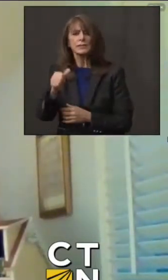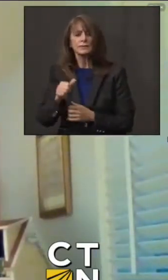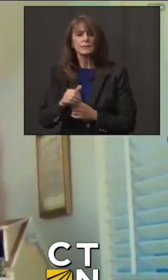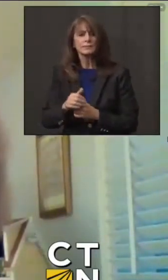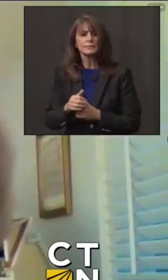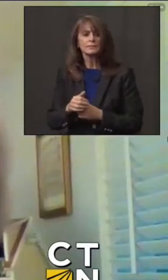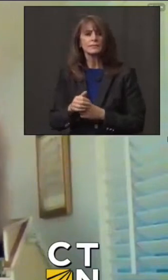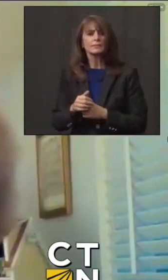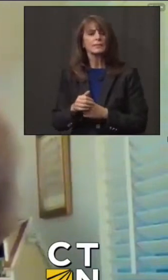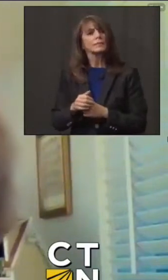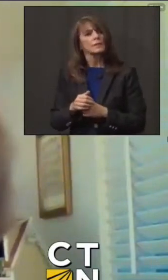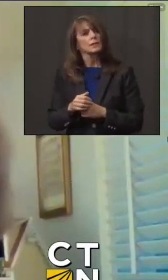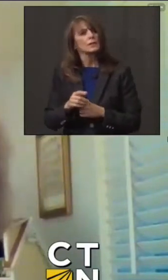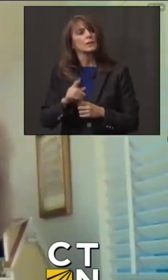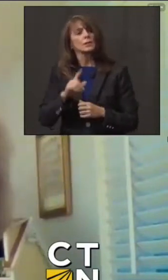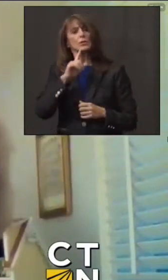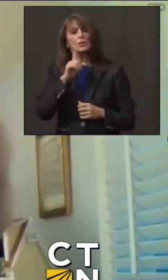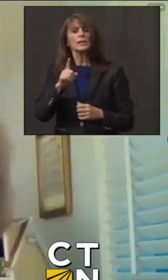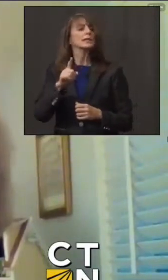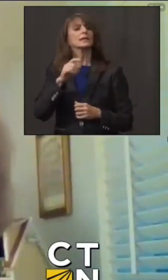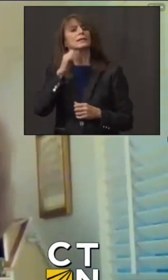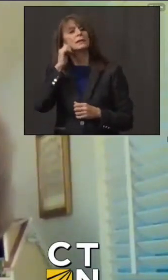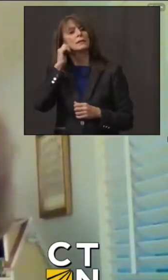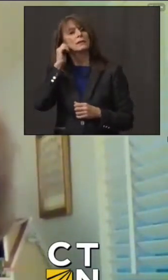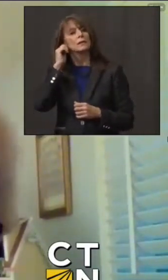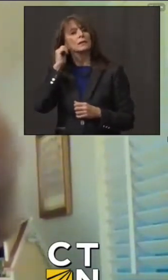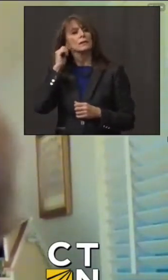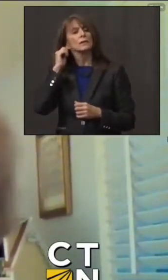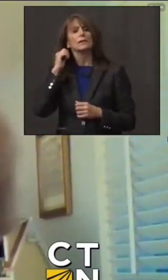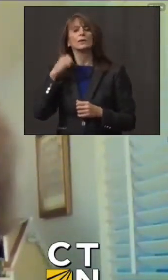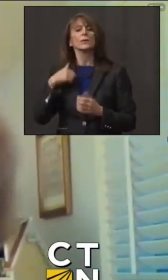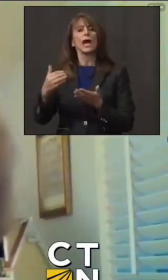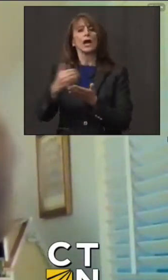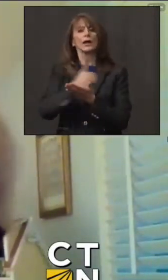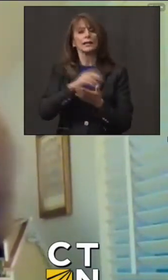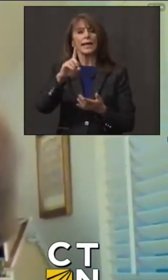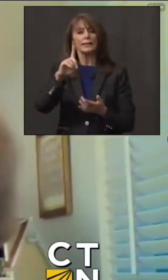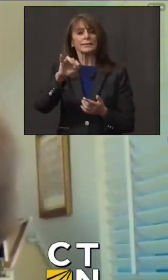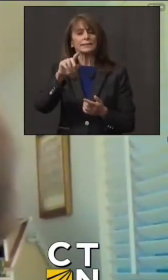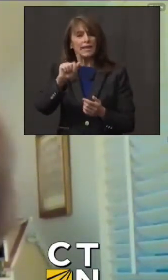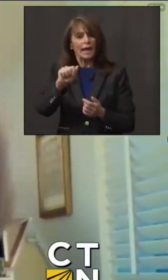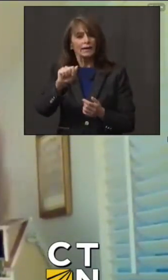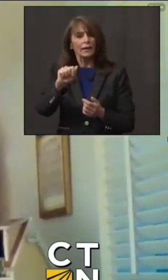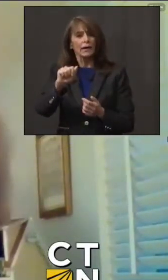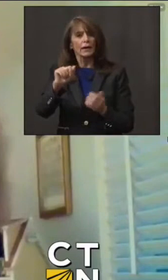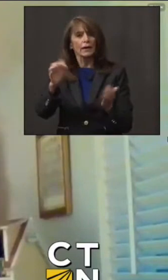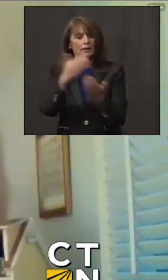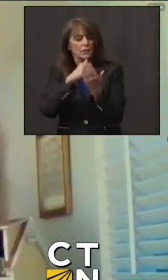It's actually collecting that kind of data and looking at it and saying